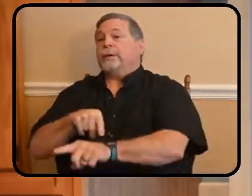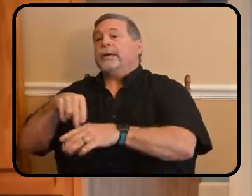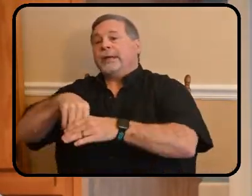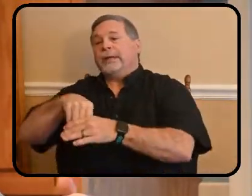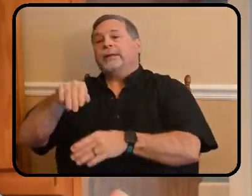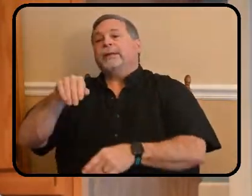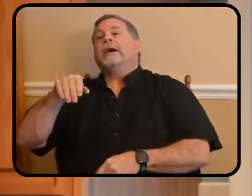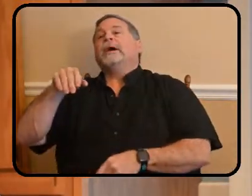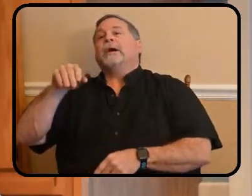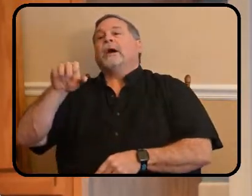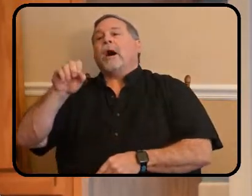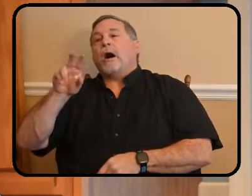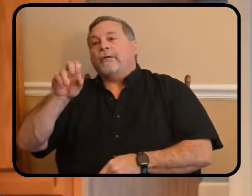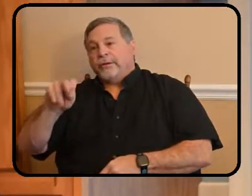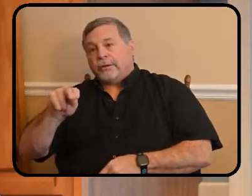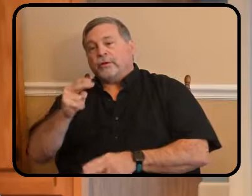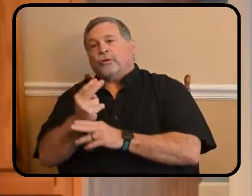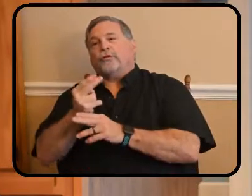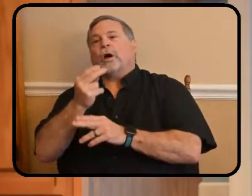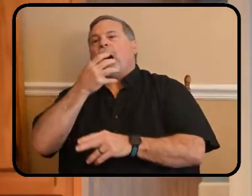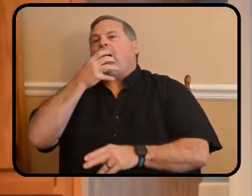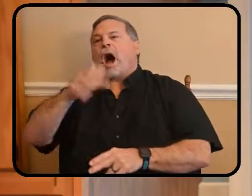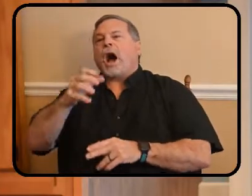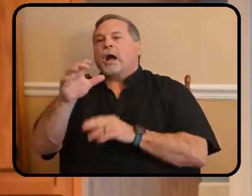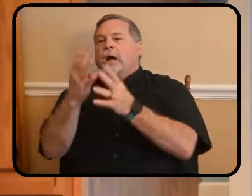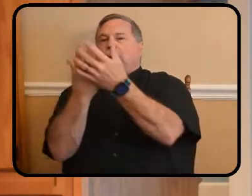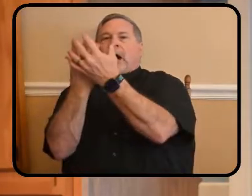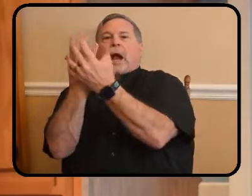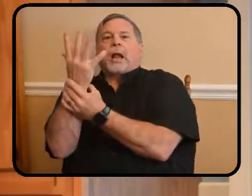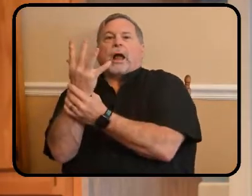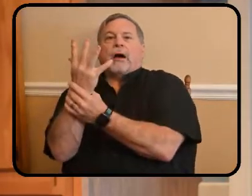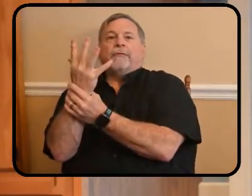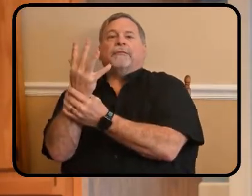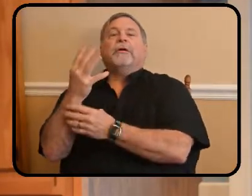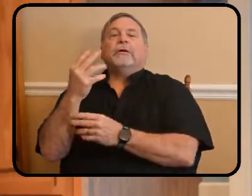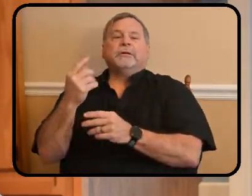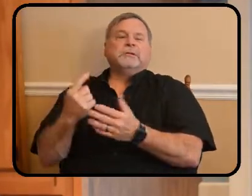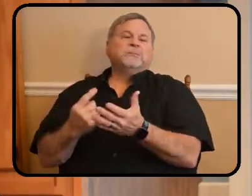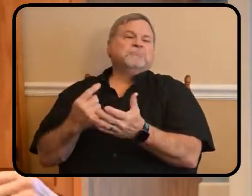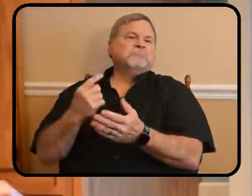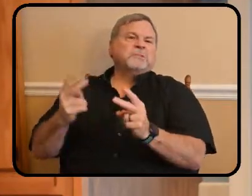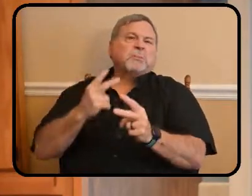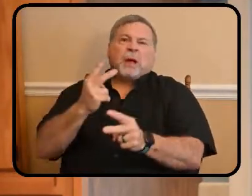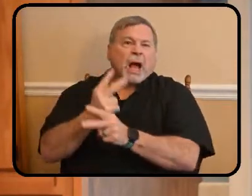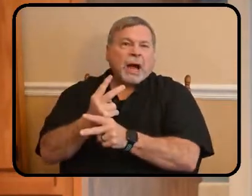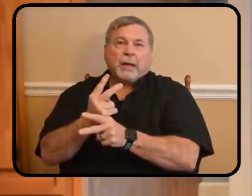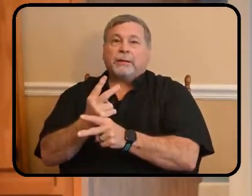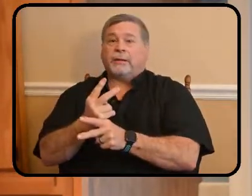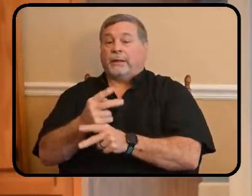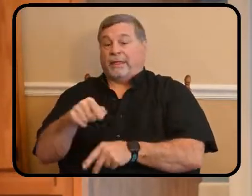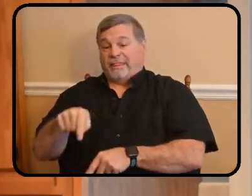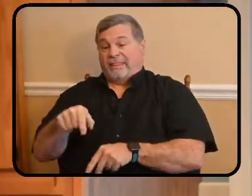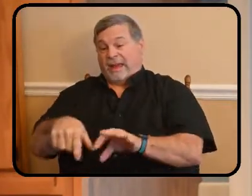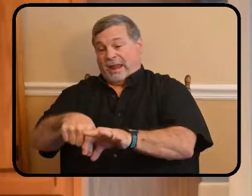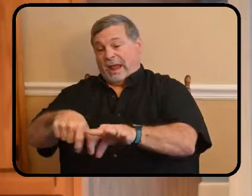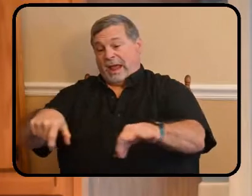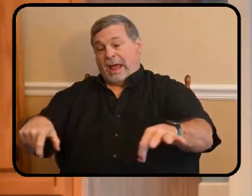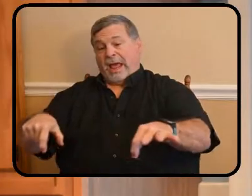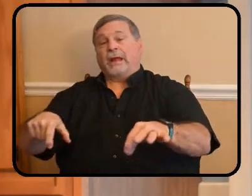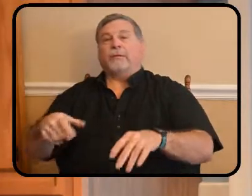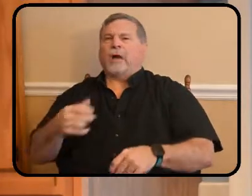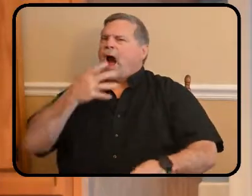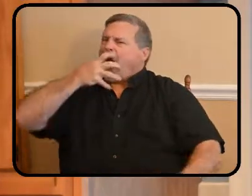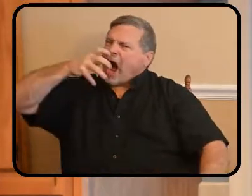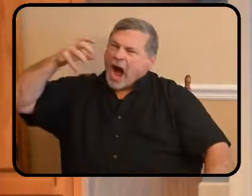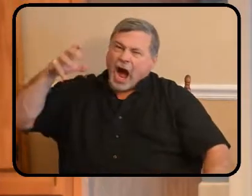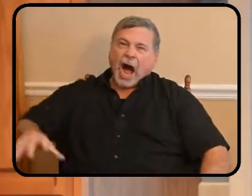cast iron, you're going to want to use a hot glove or a oven mitt of some sort because that handle is also blazing